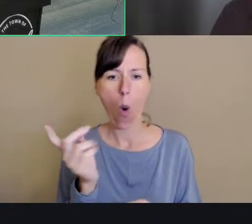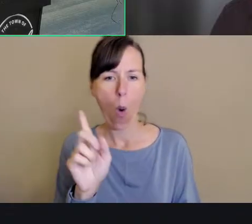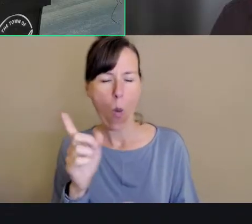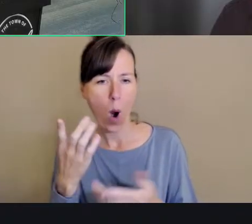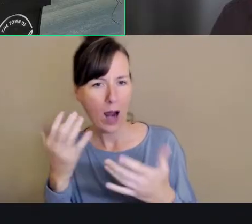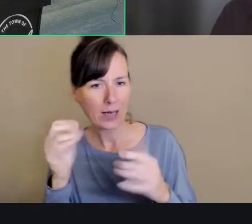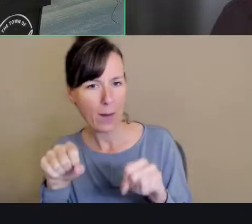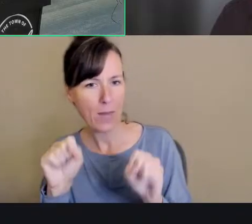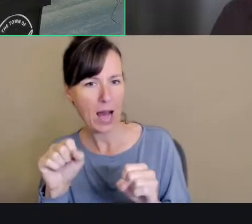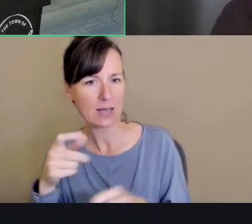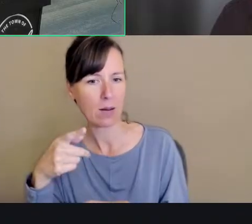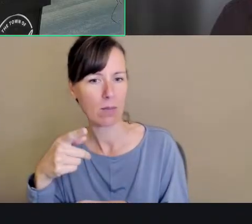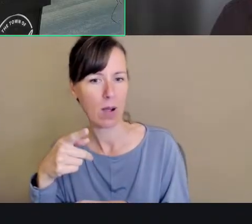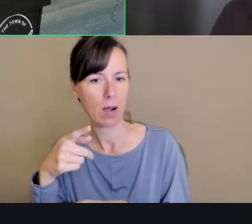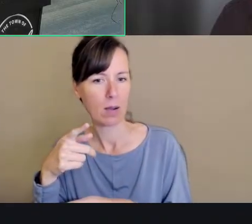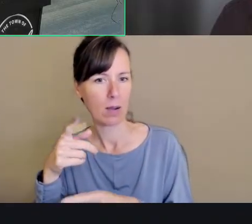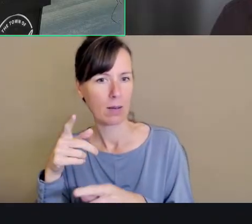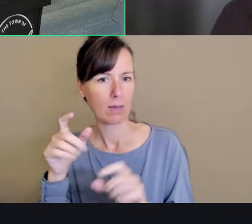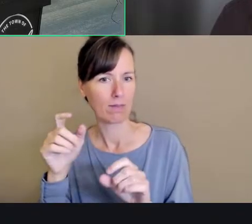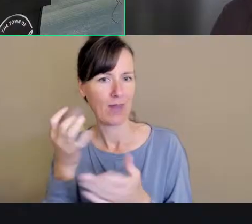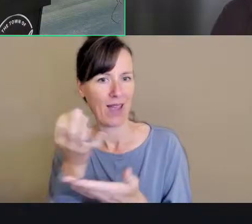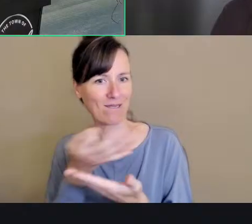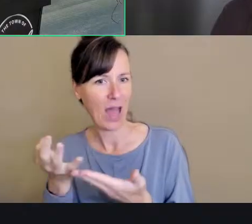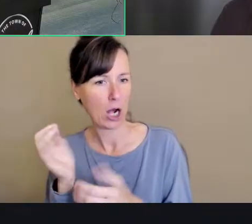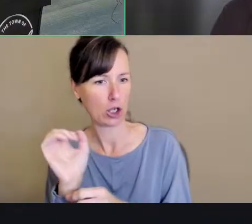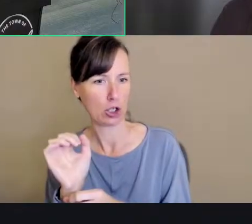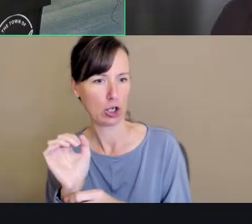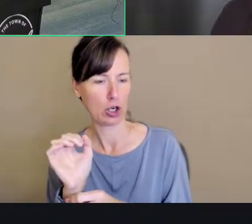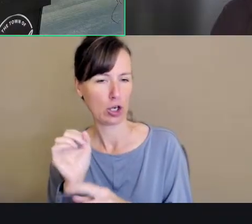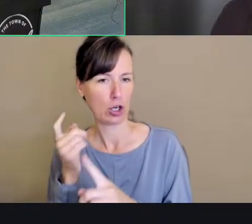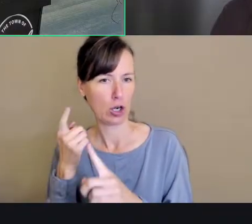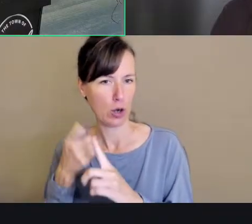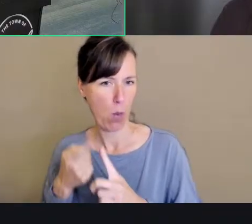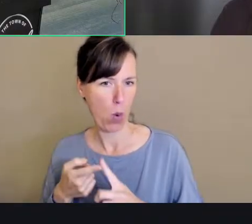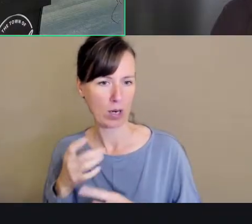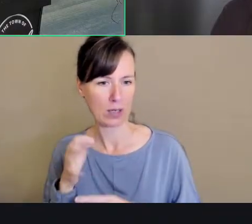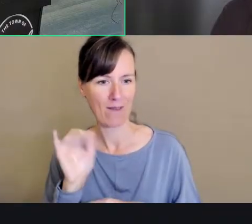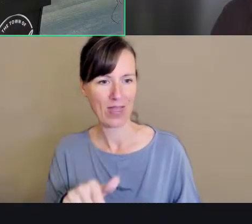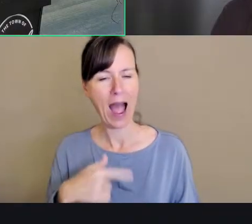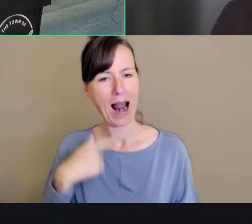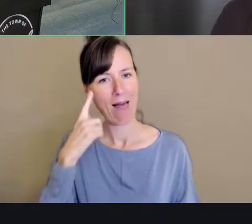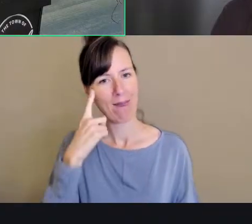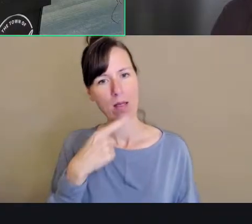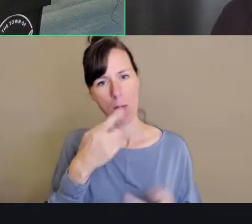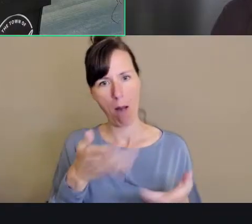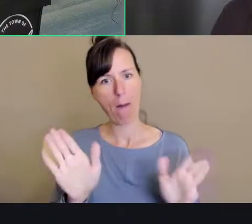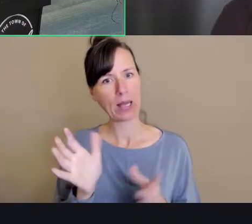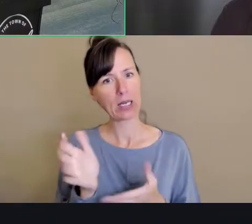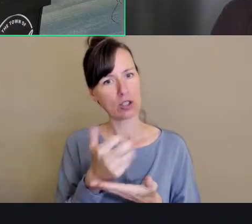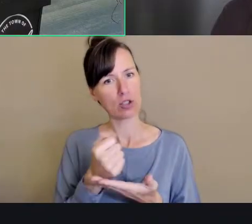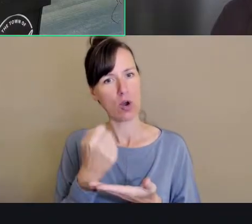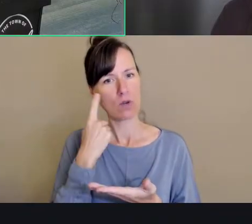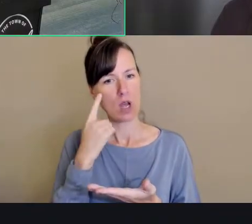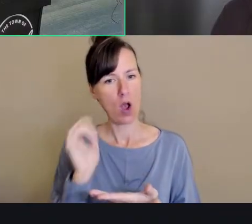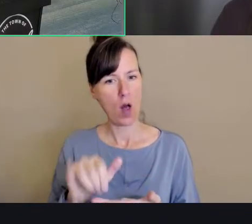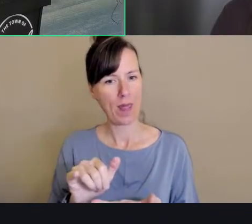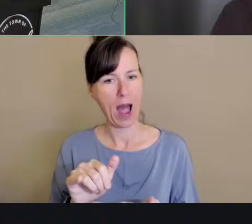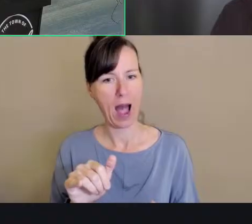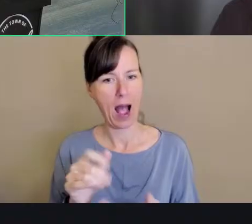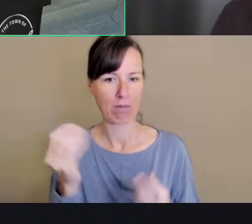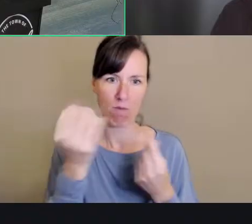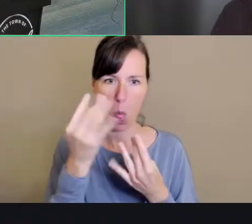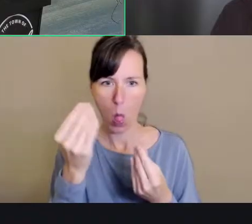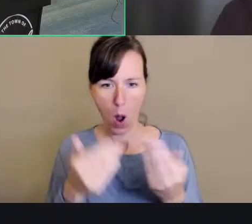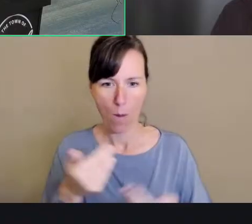to hear some of that thought process, considering what the public faces day in and day out with different areas that